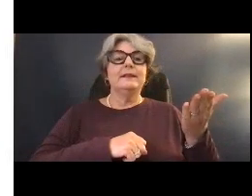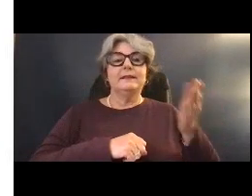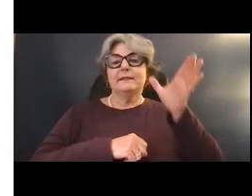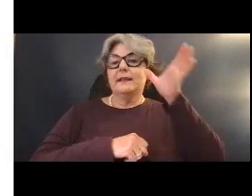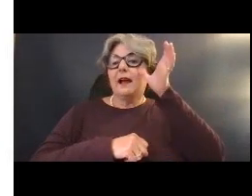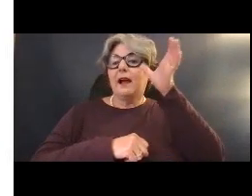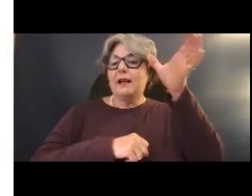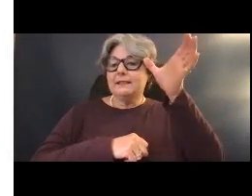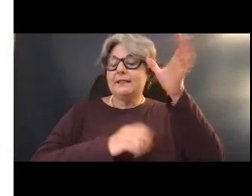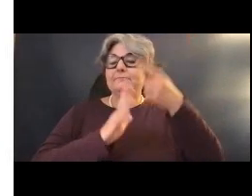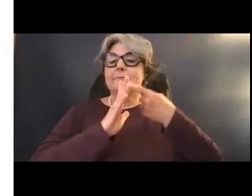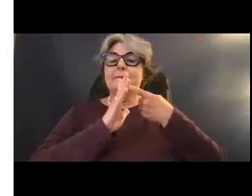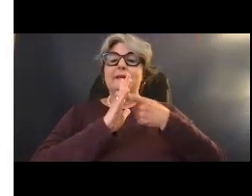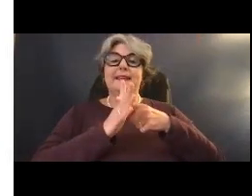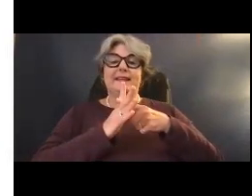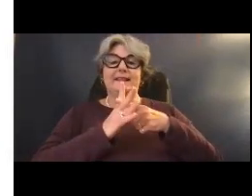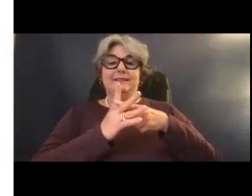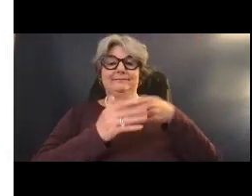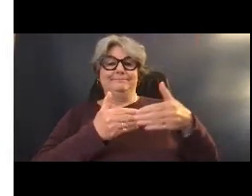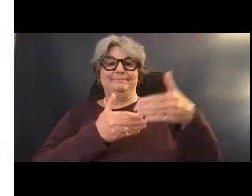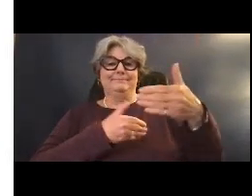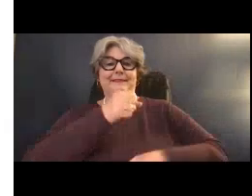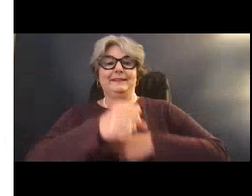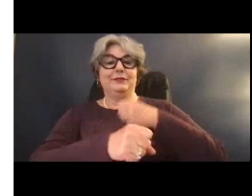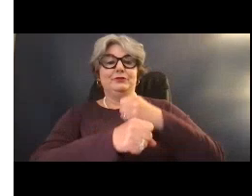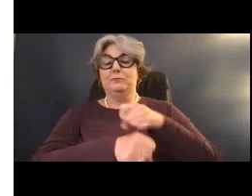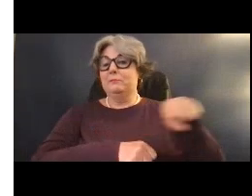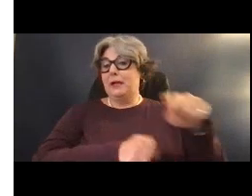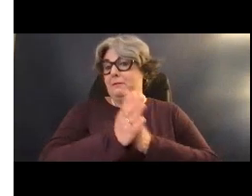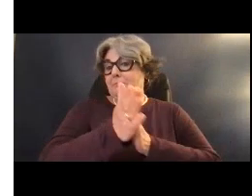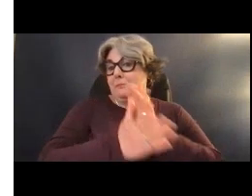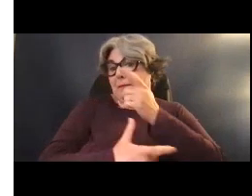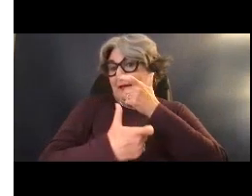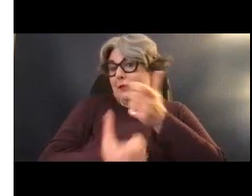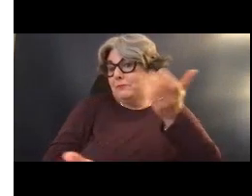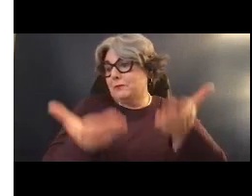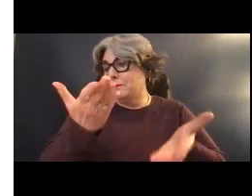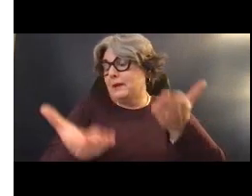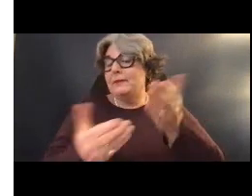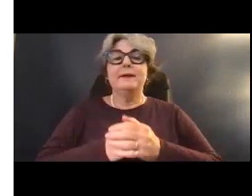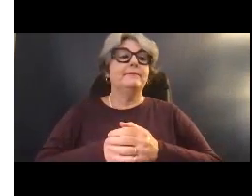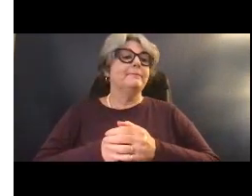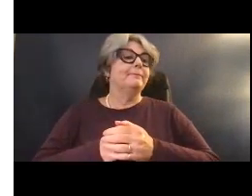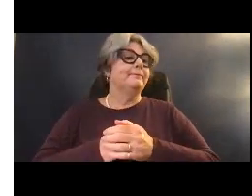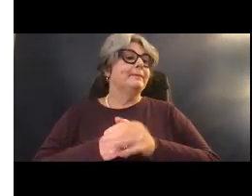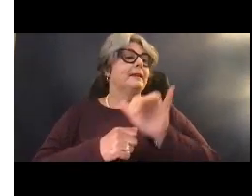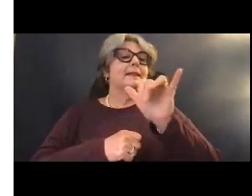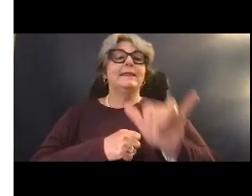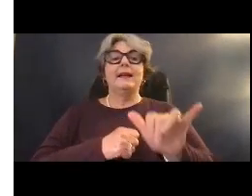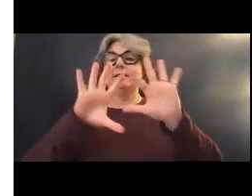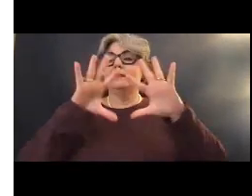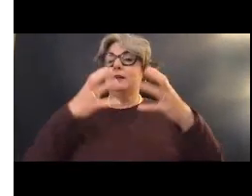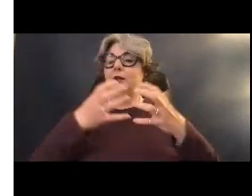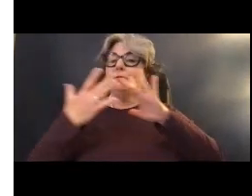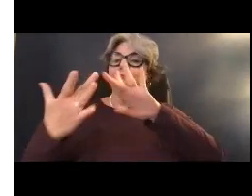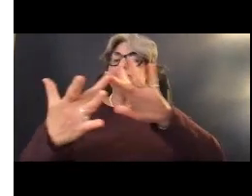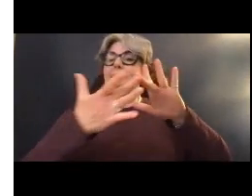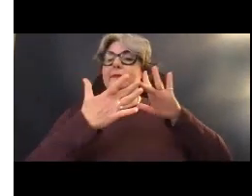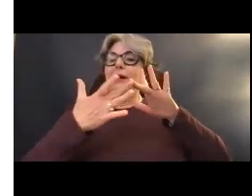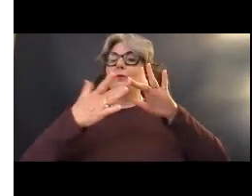we're going to be launching in the coming year, and we thought it might interest you all. It is basically a global networking